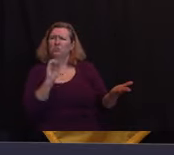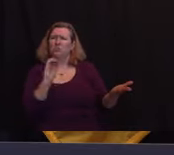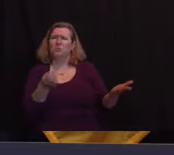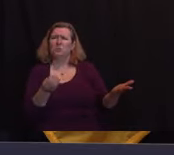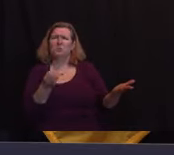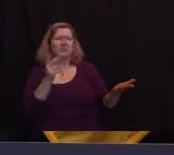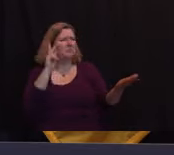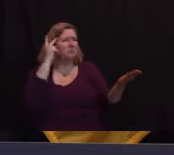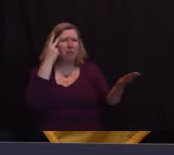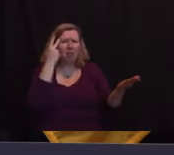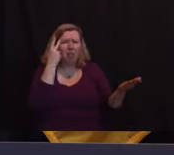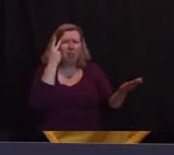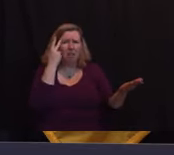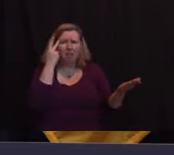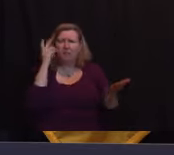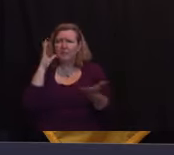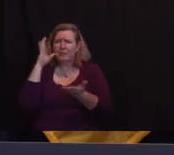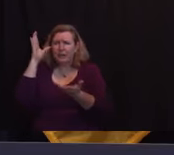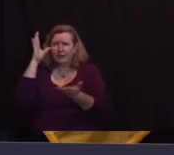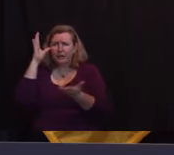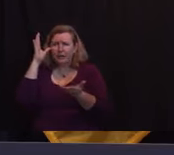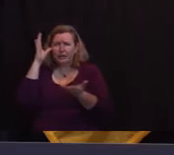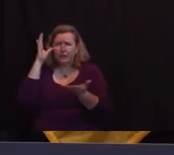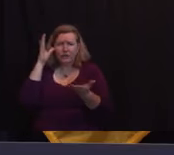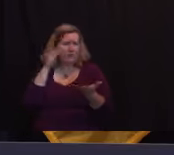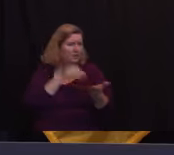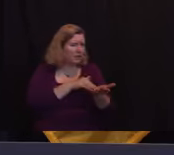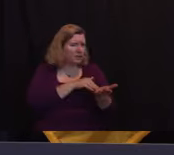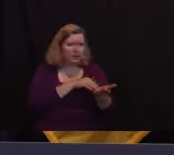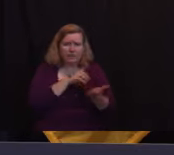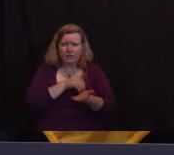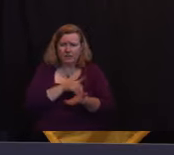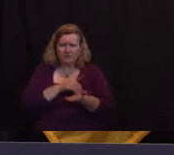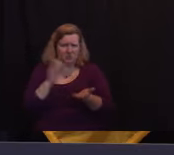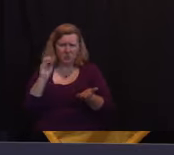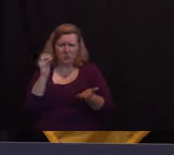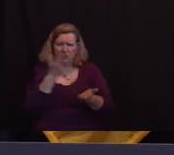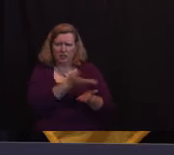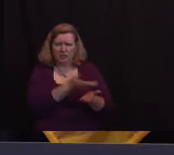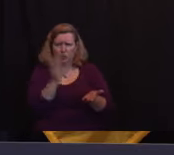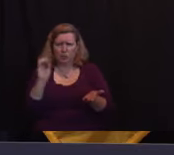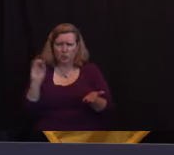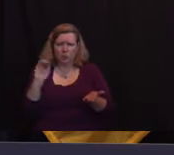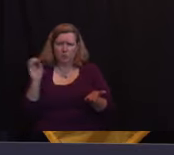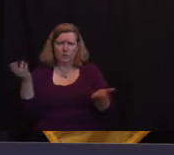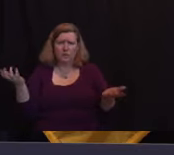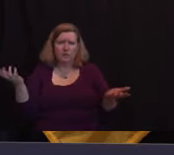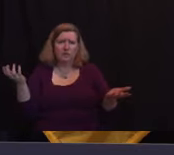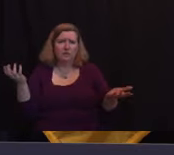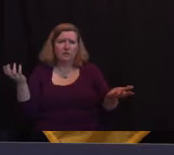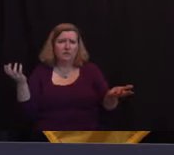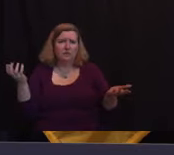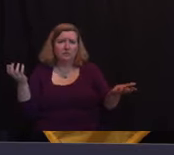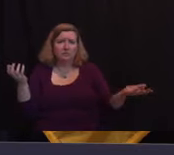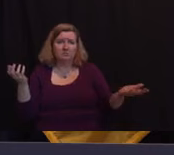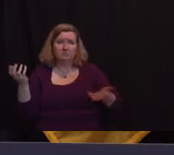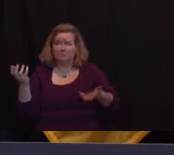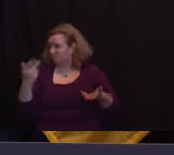implications are, whatever steps you take. The first person I call are the two people to my right and their colleagues. That's where it has to